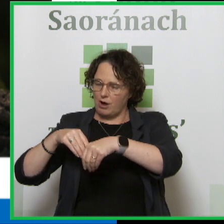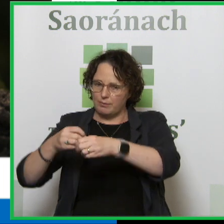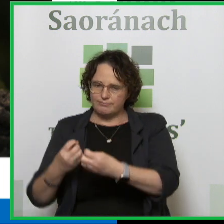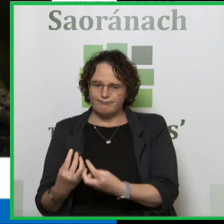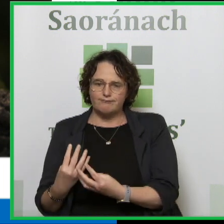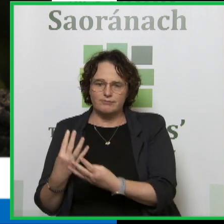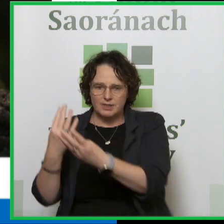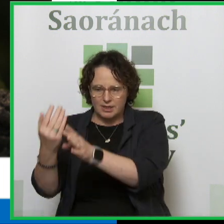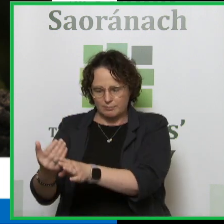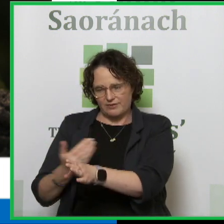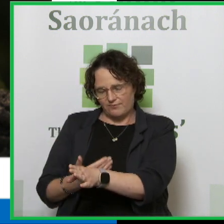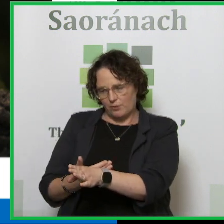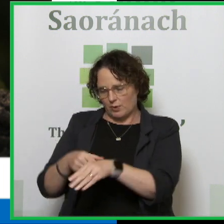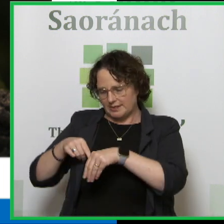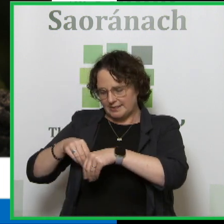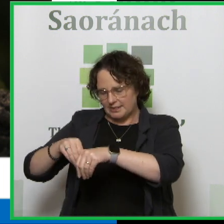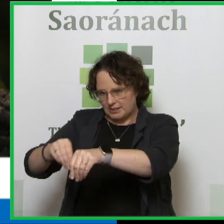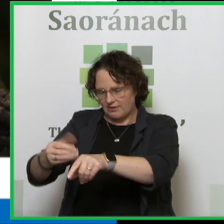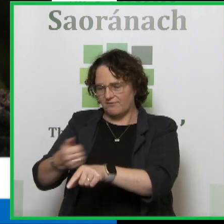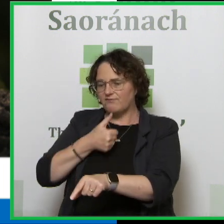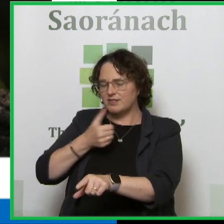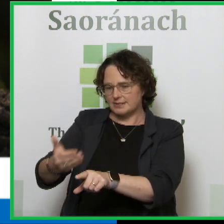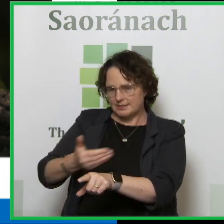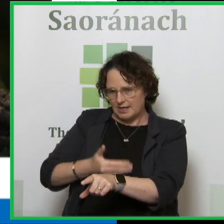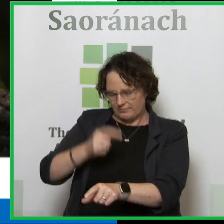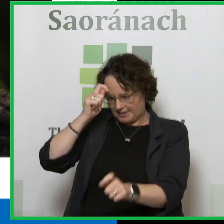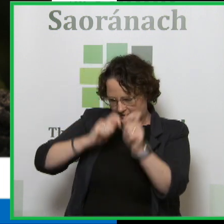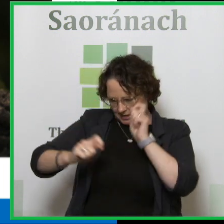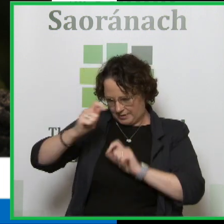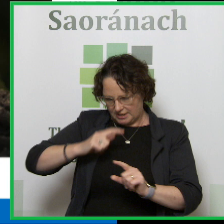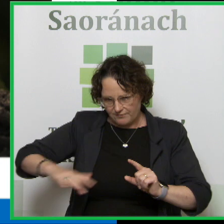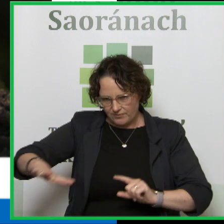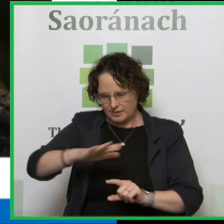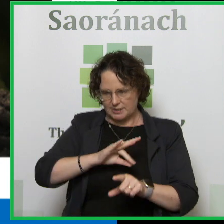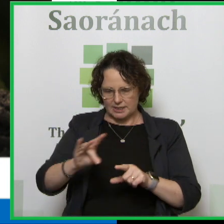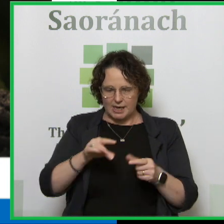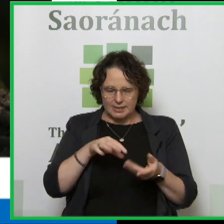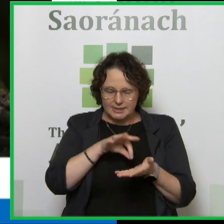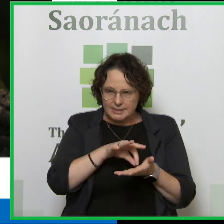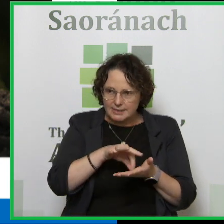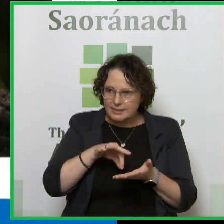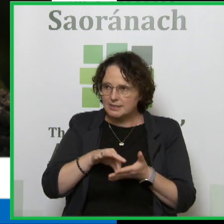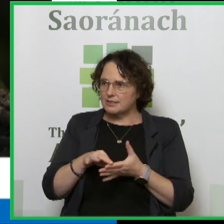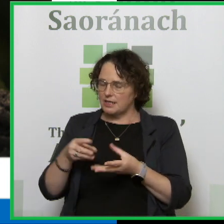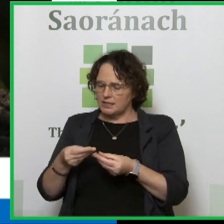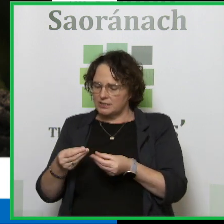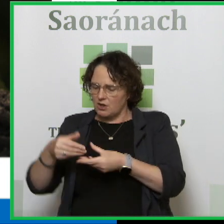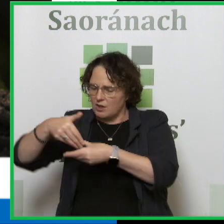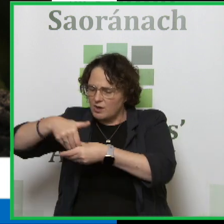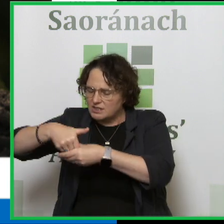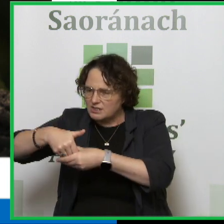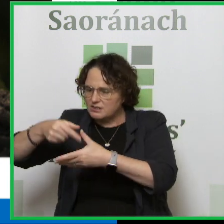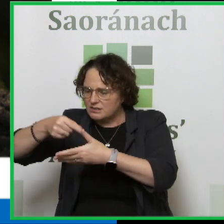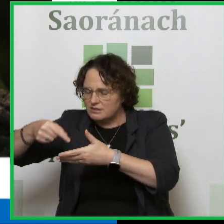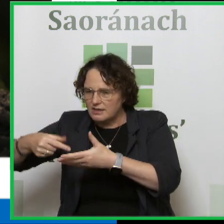before planting a seed, needs to consider many aspects of this ecosystem: the type of seed, the soil composition, the weather,